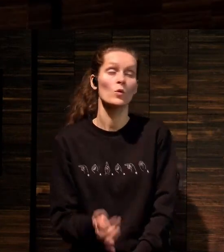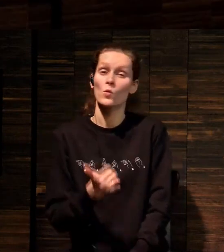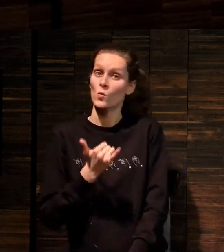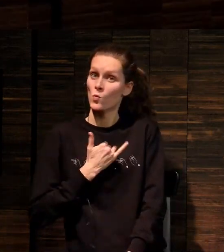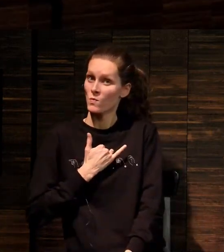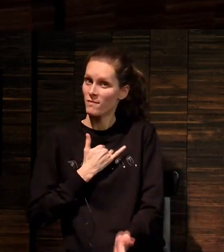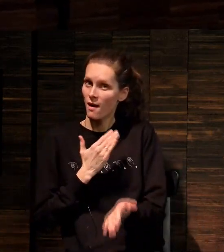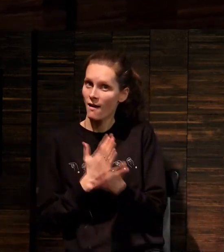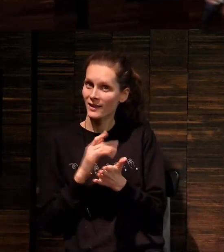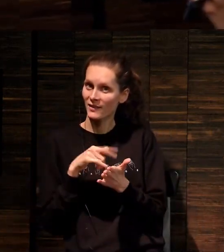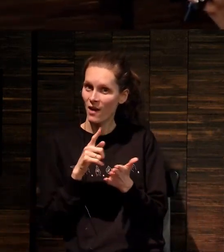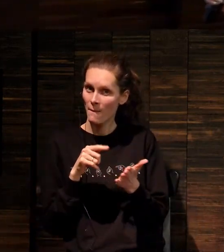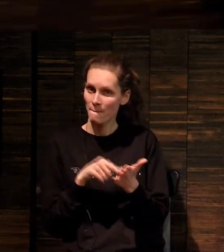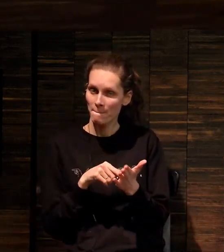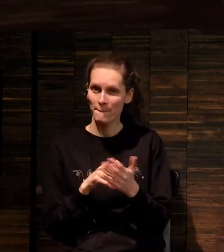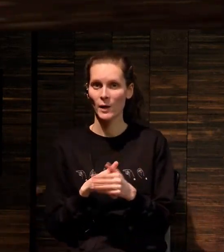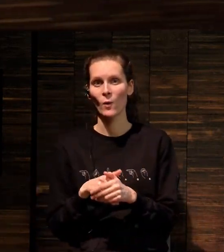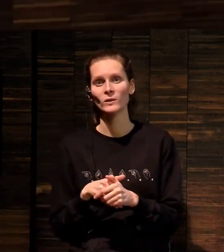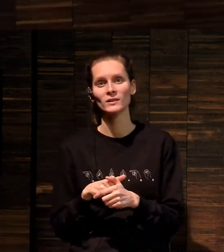I have a question.